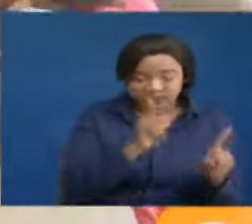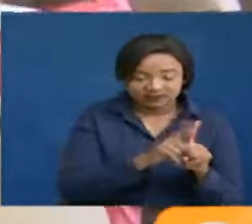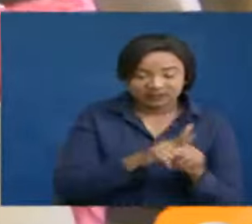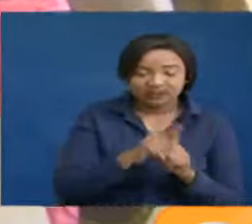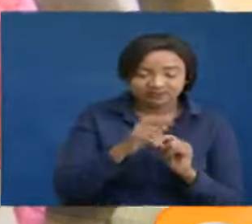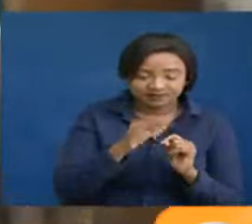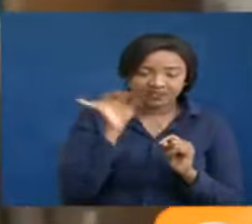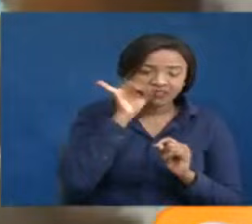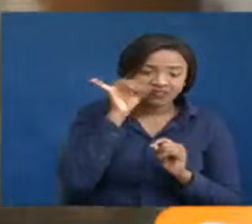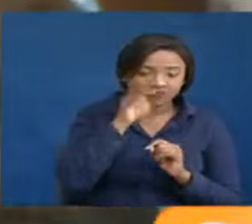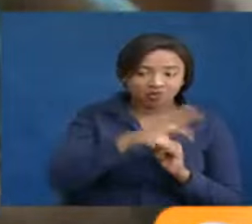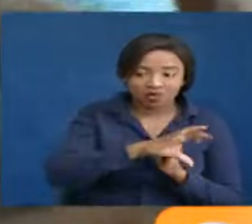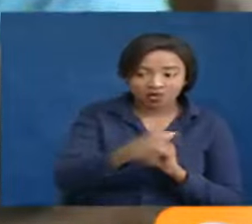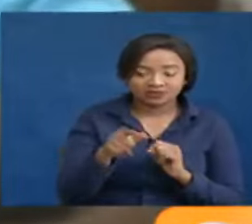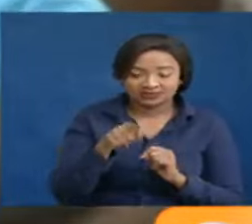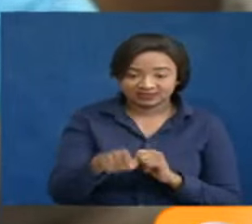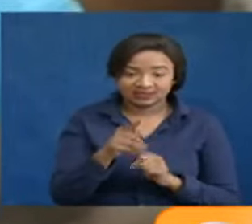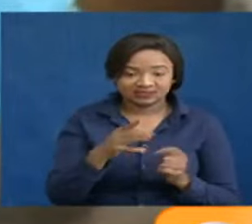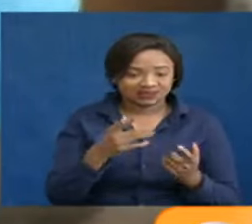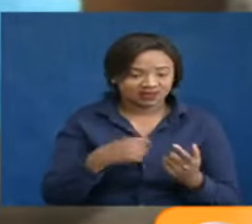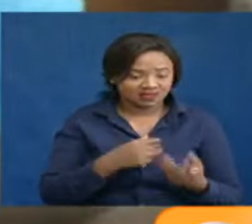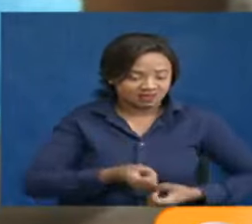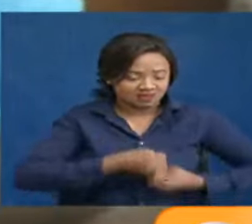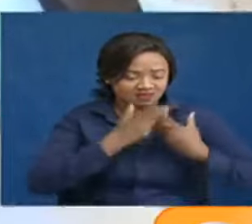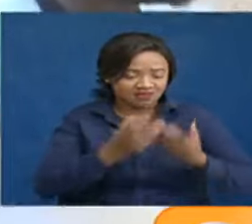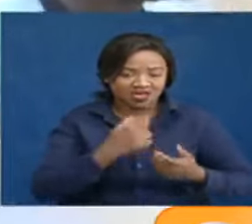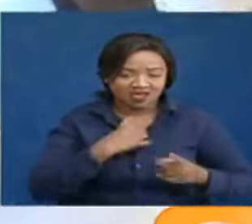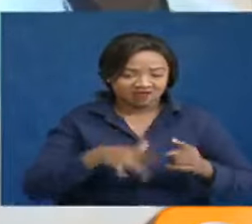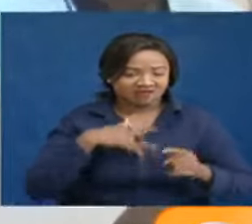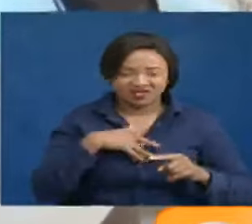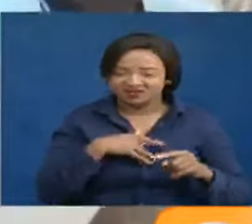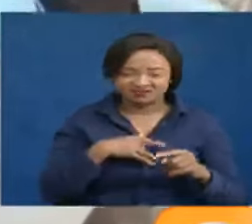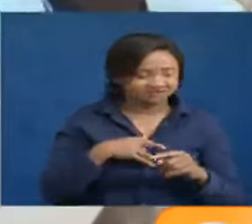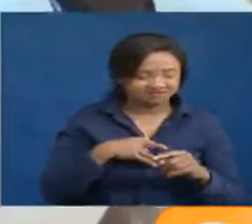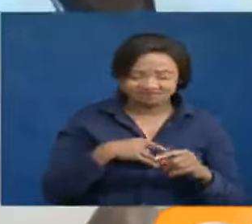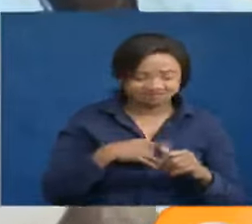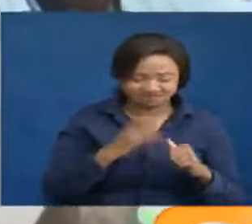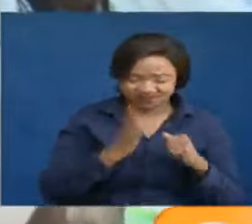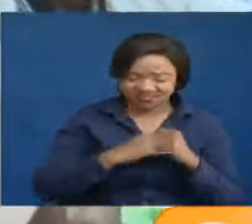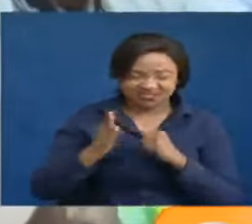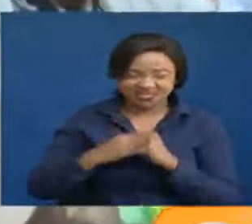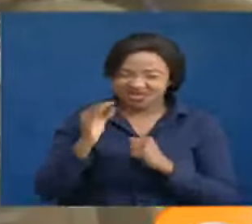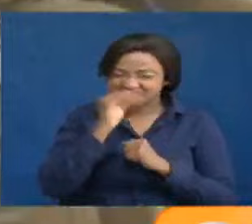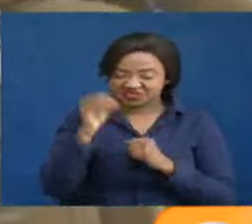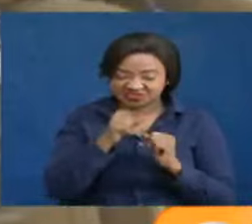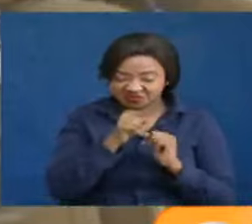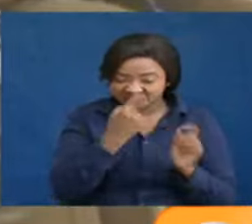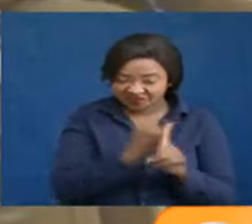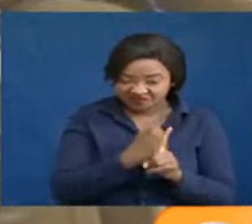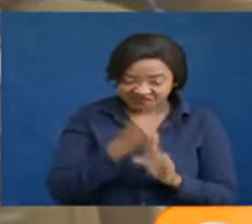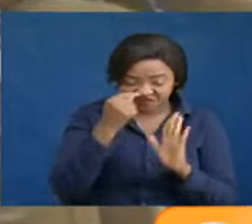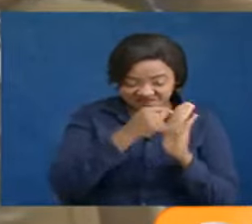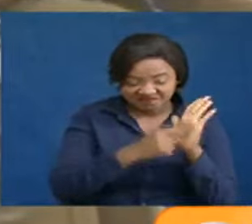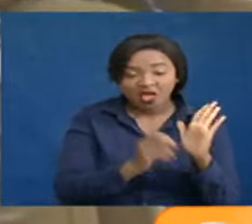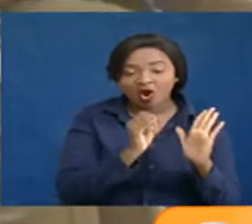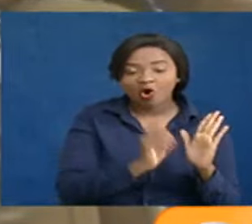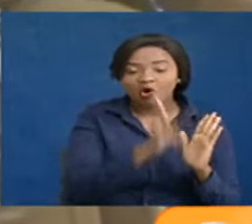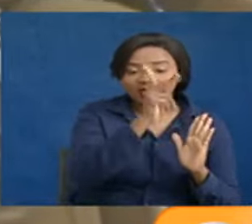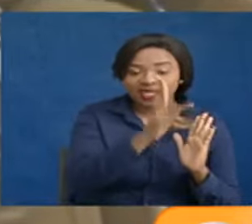public participation expressed varied reactions, with a section feeling that about 99% of the proposals were okay, while